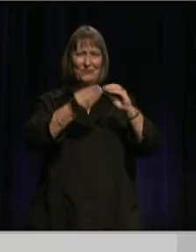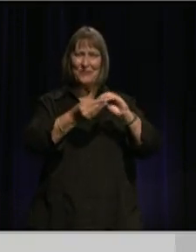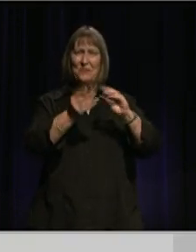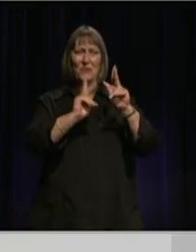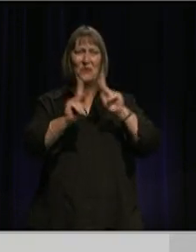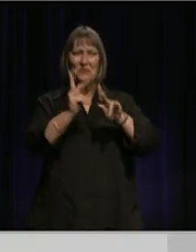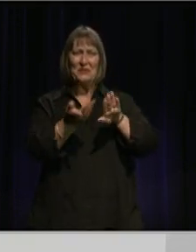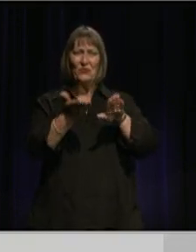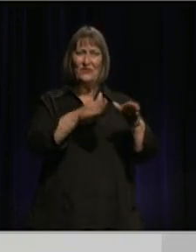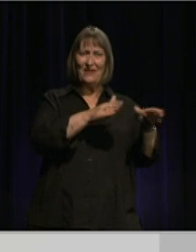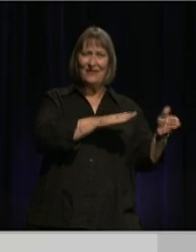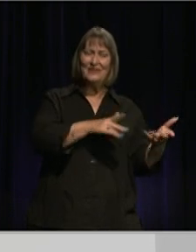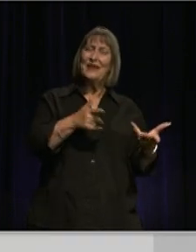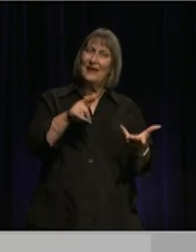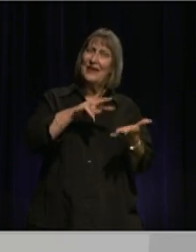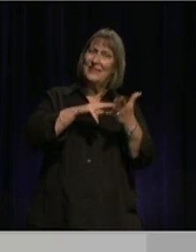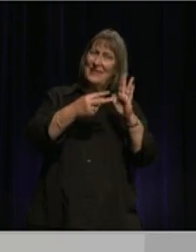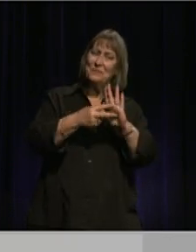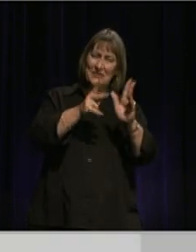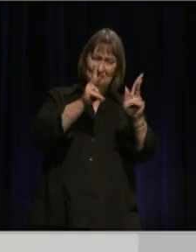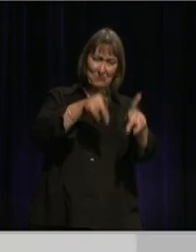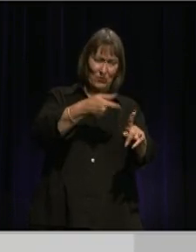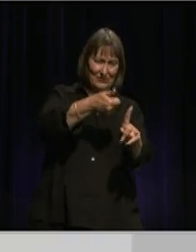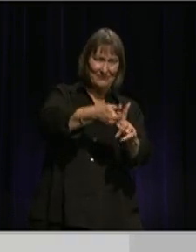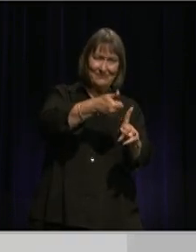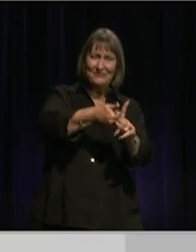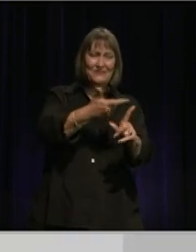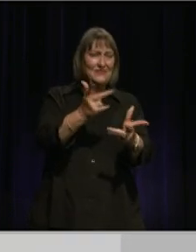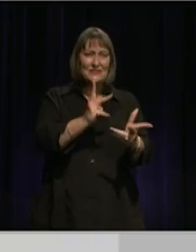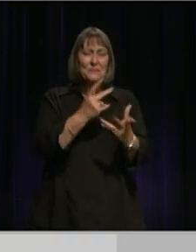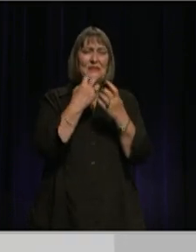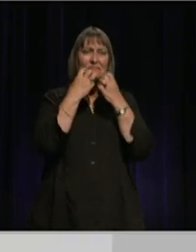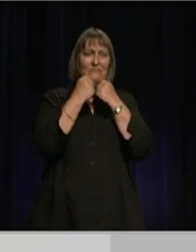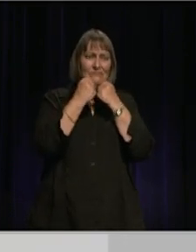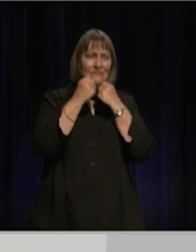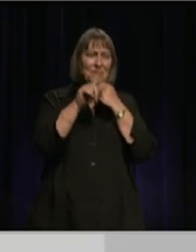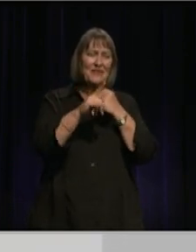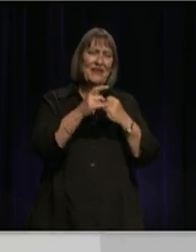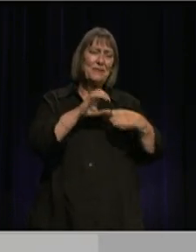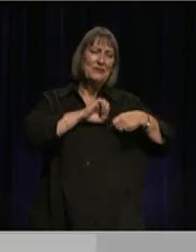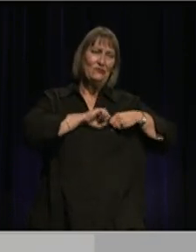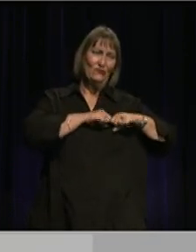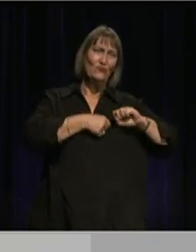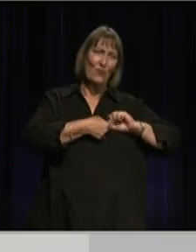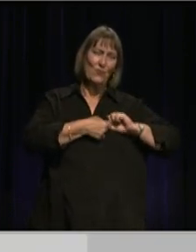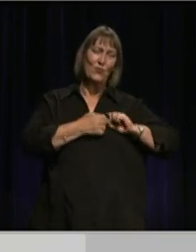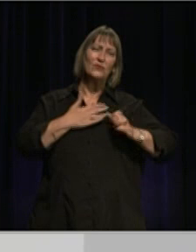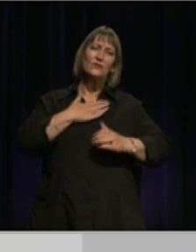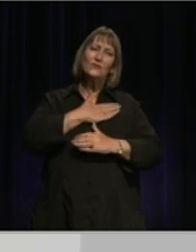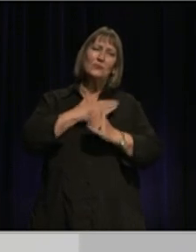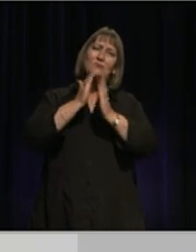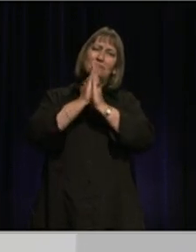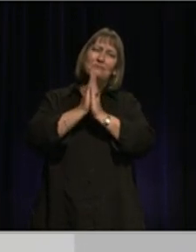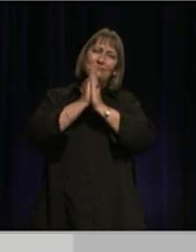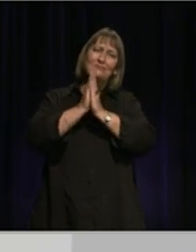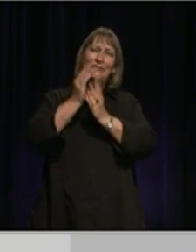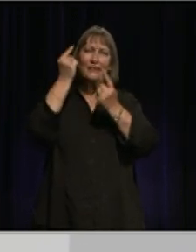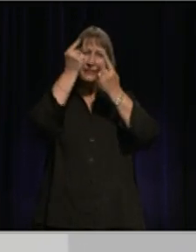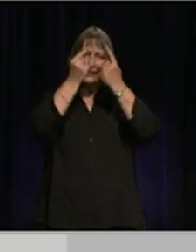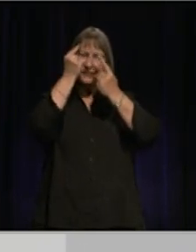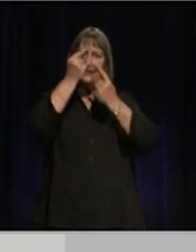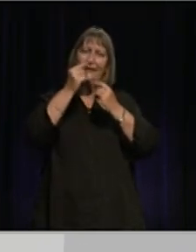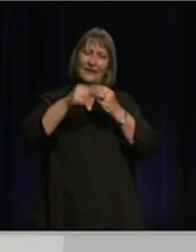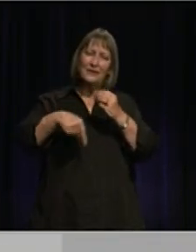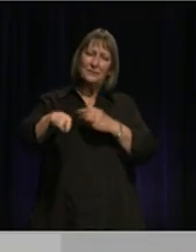loved one that we've lost, a life well lived, and a neighbor that we are mourning, so please keep them and their families in your prayers. In our